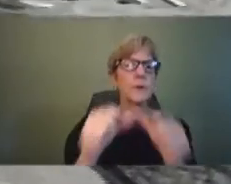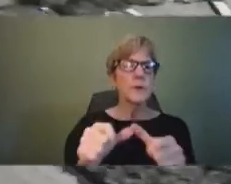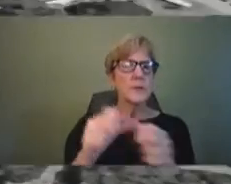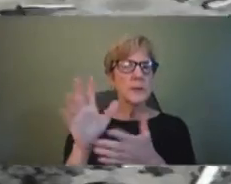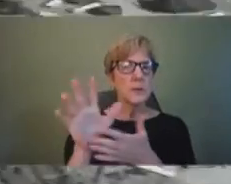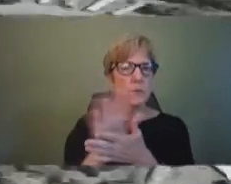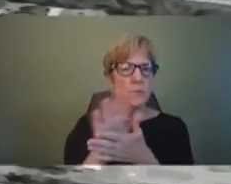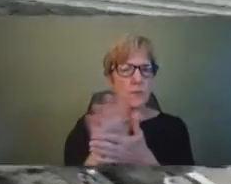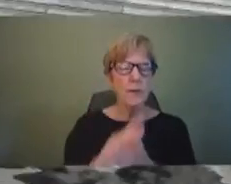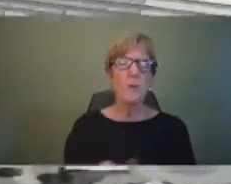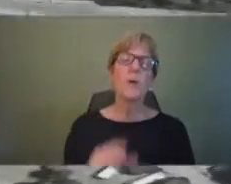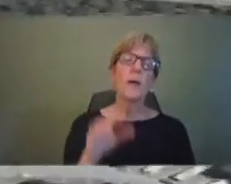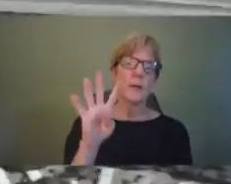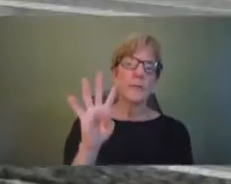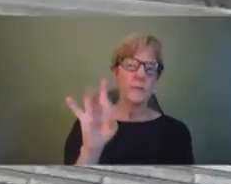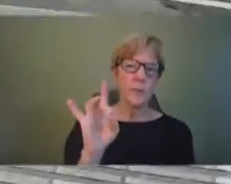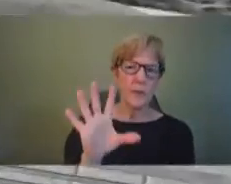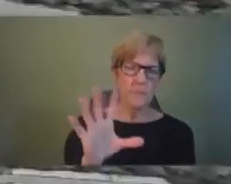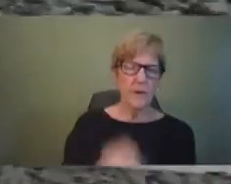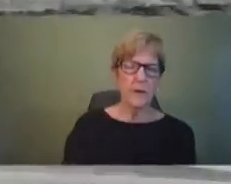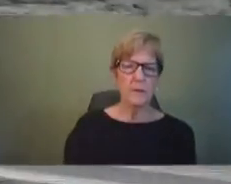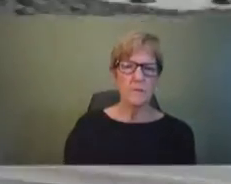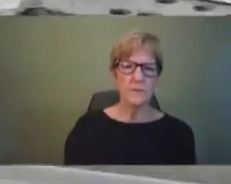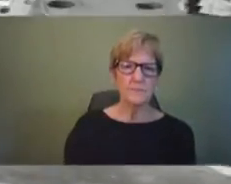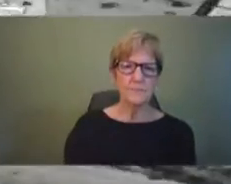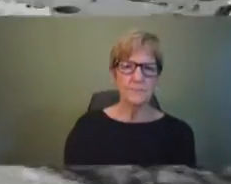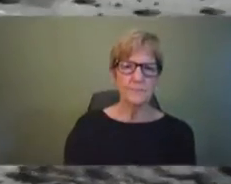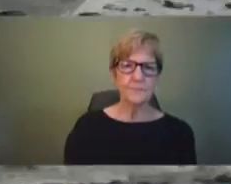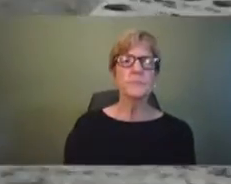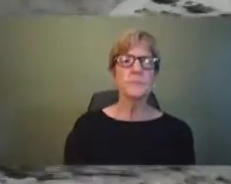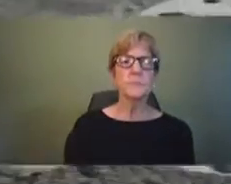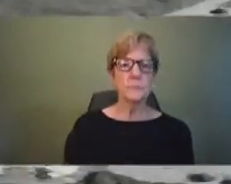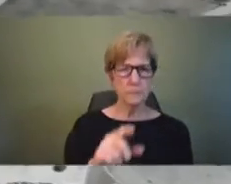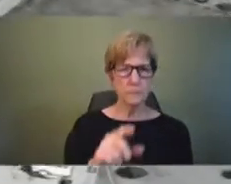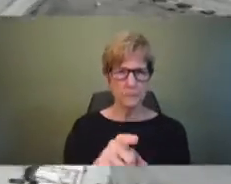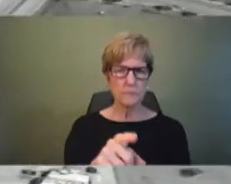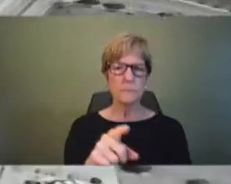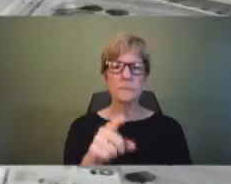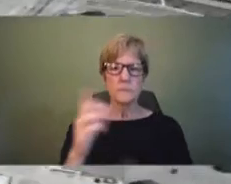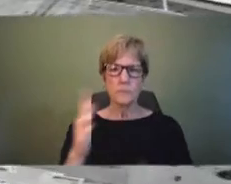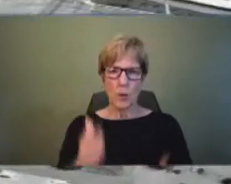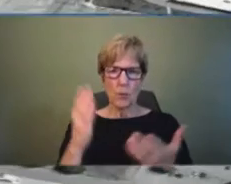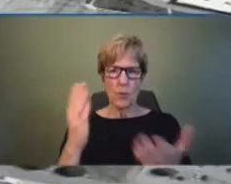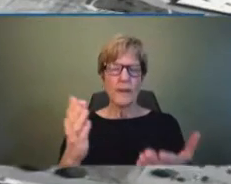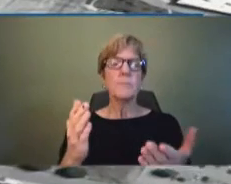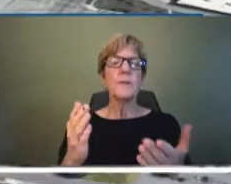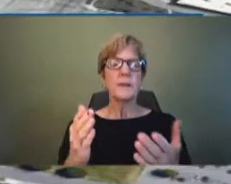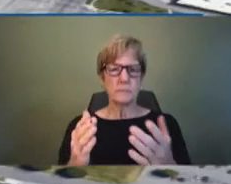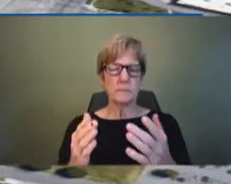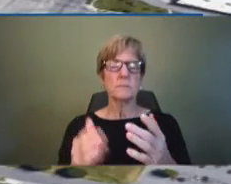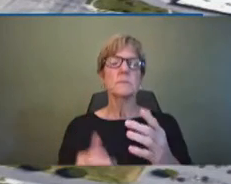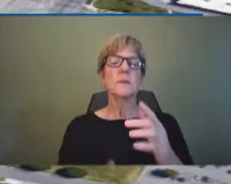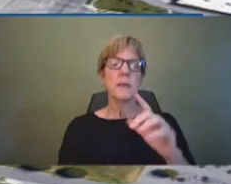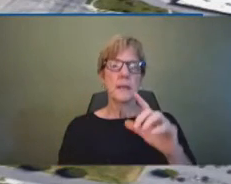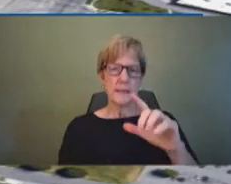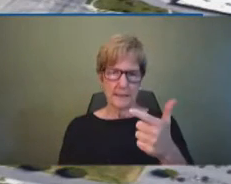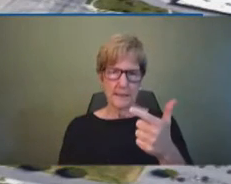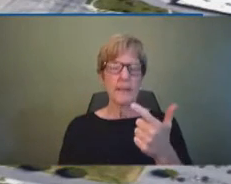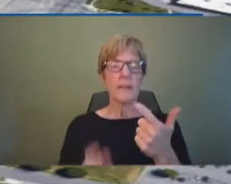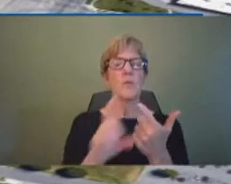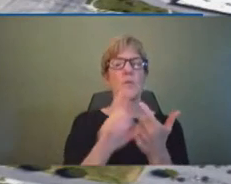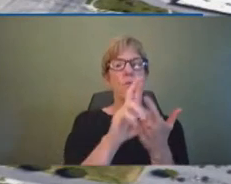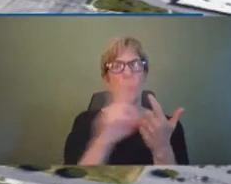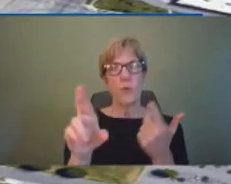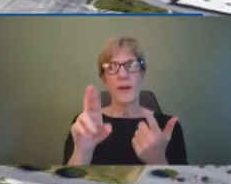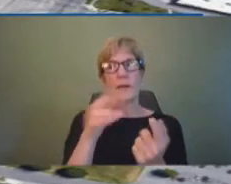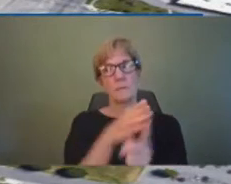48 5 uh we will also uh We've also recommended a second right turn lane to go on the 485